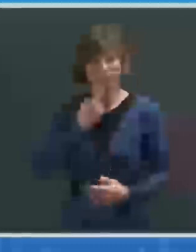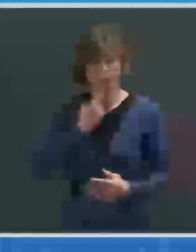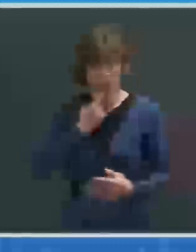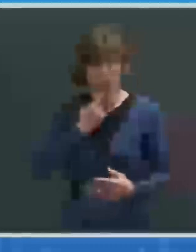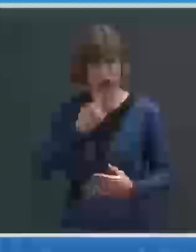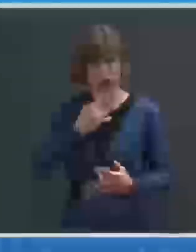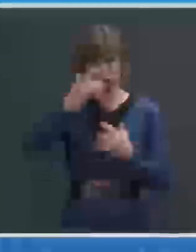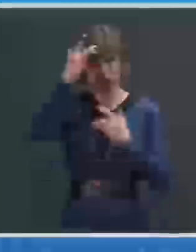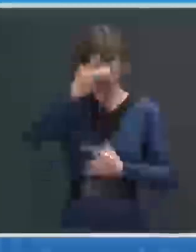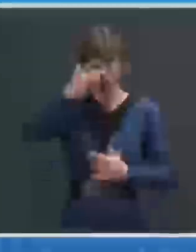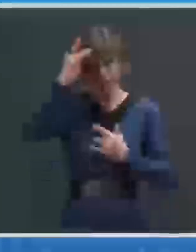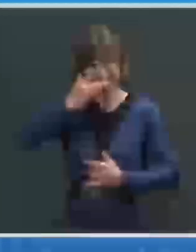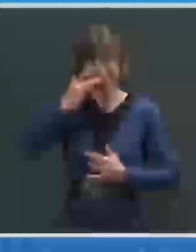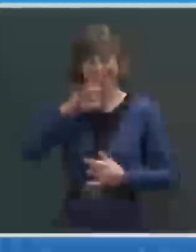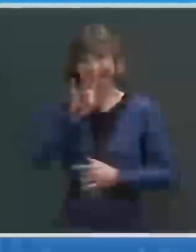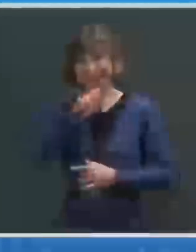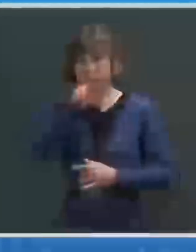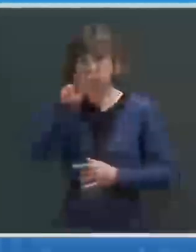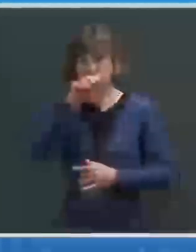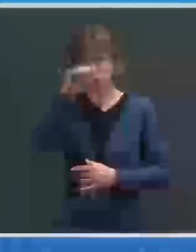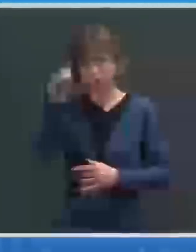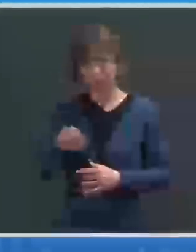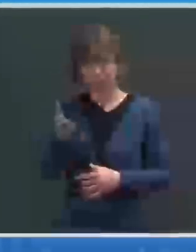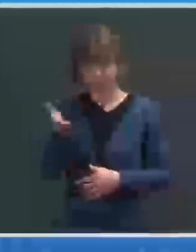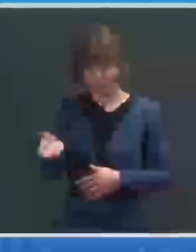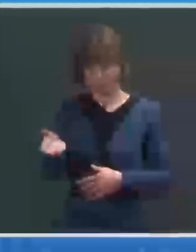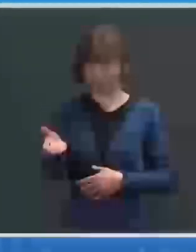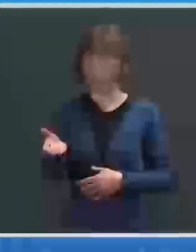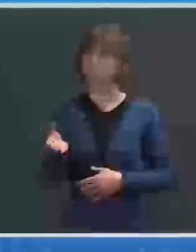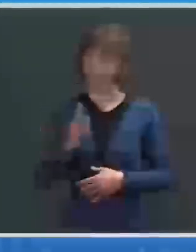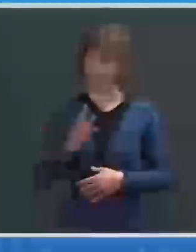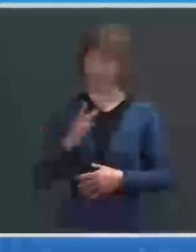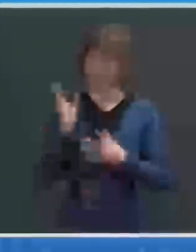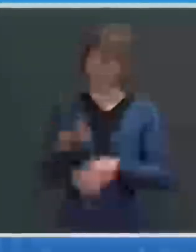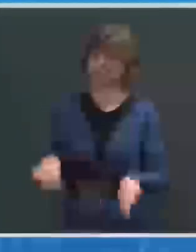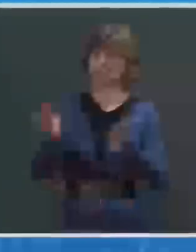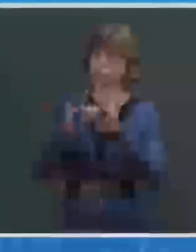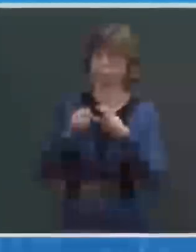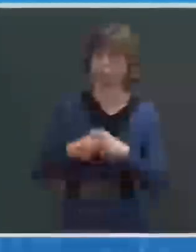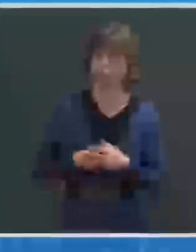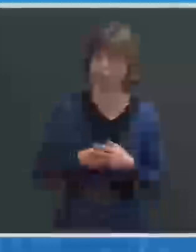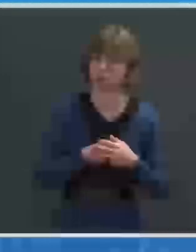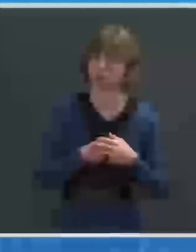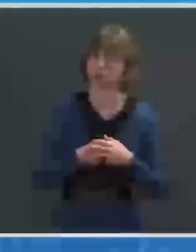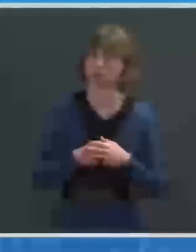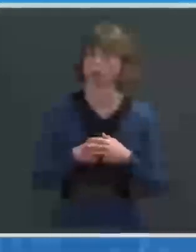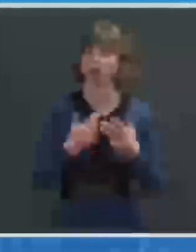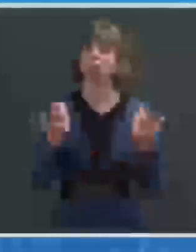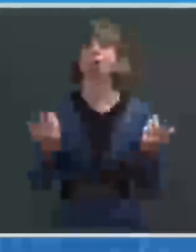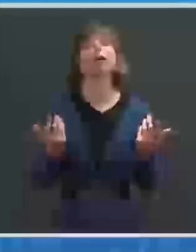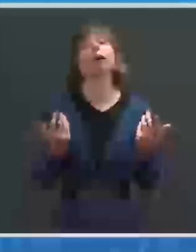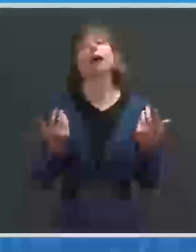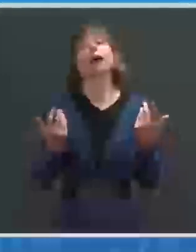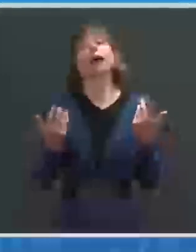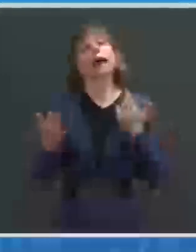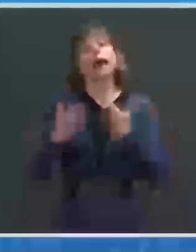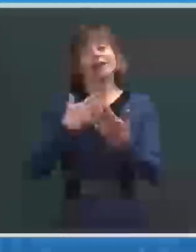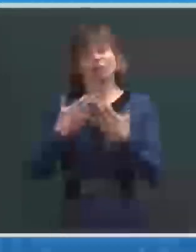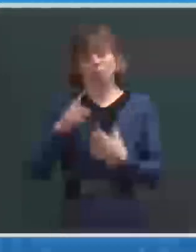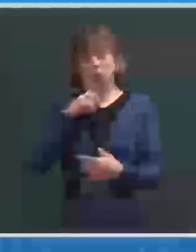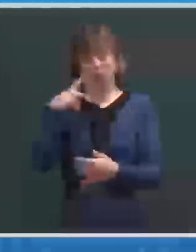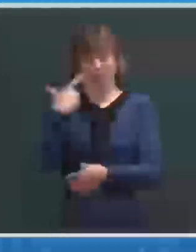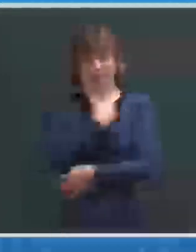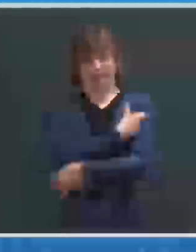was 82% there. That's really very important because even though the vaccine